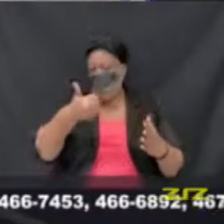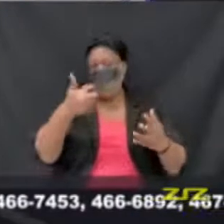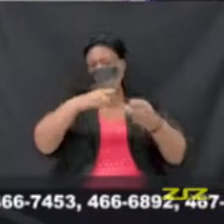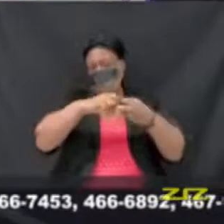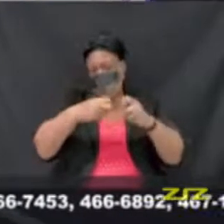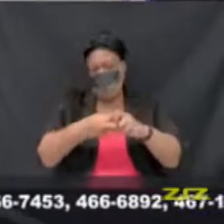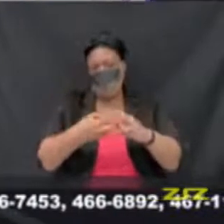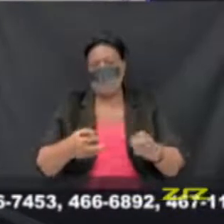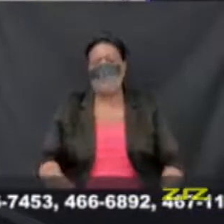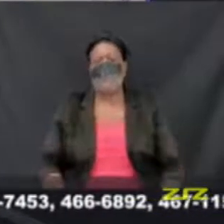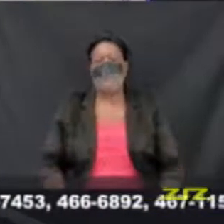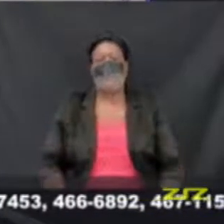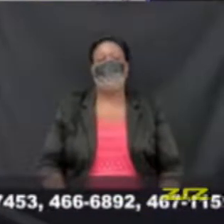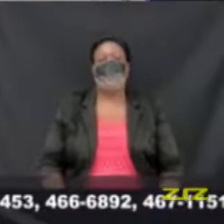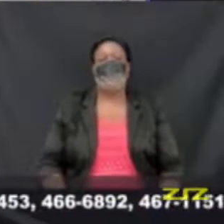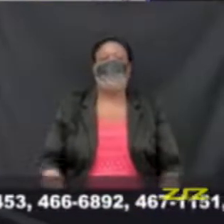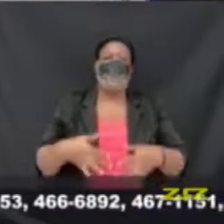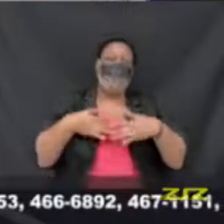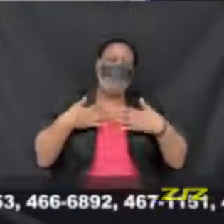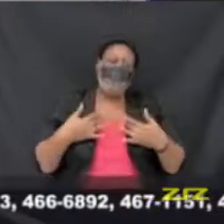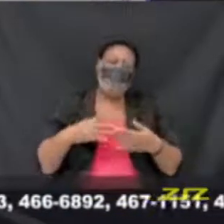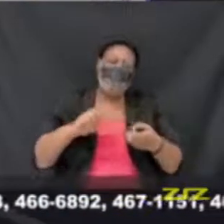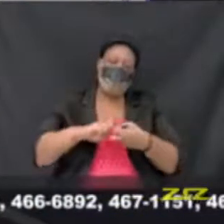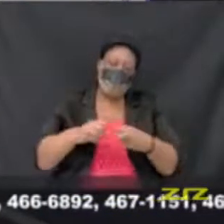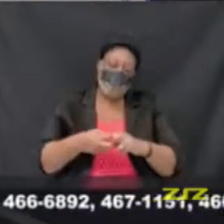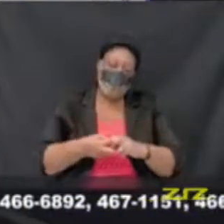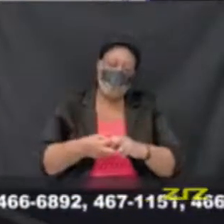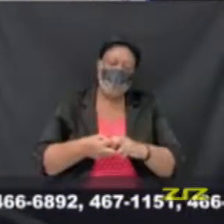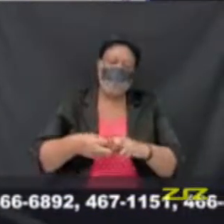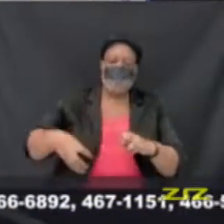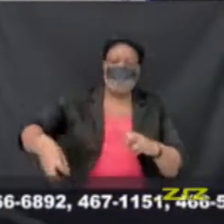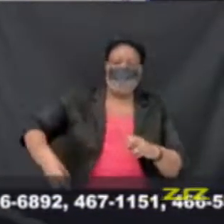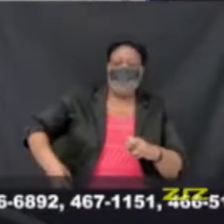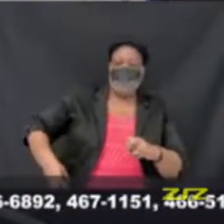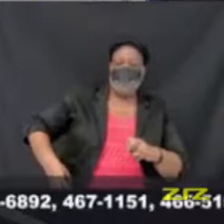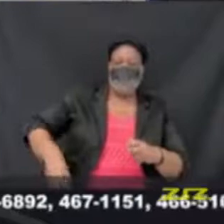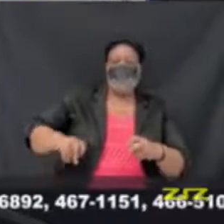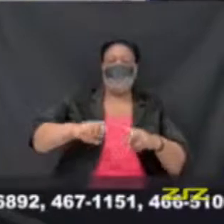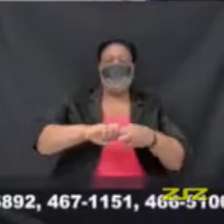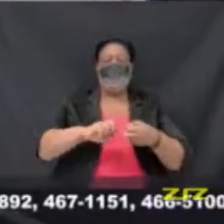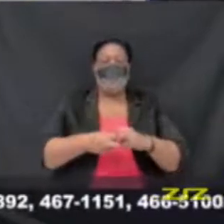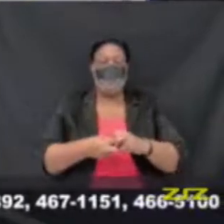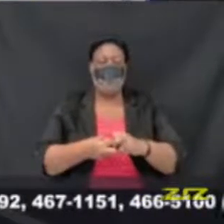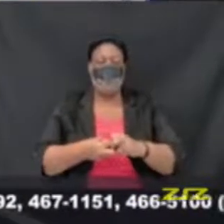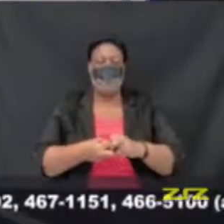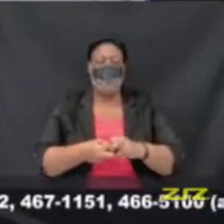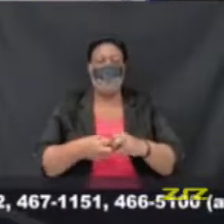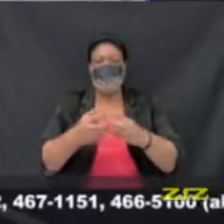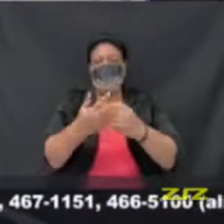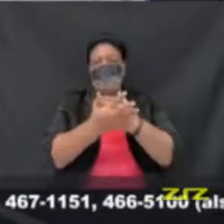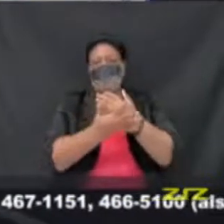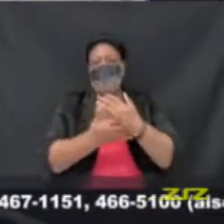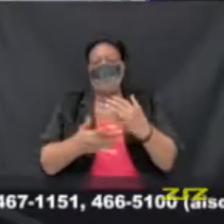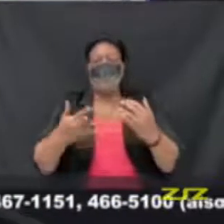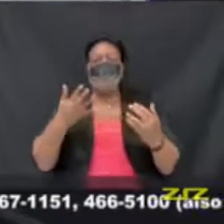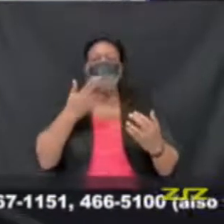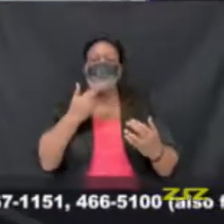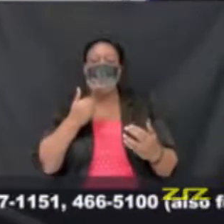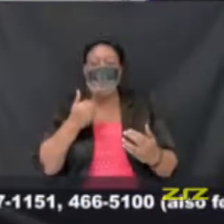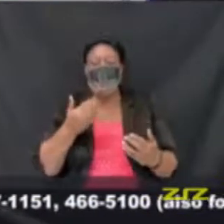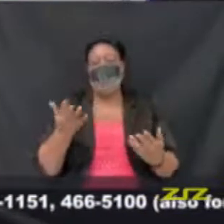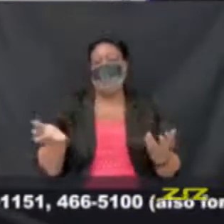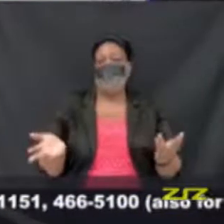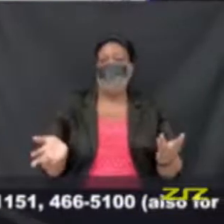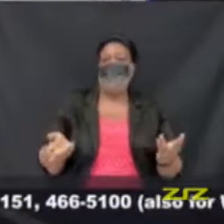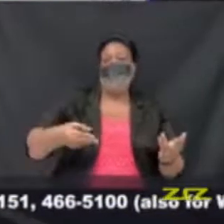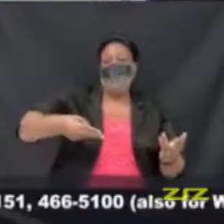have hypertension, if you have heart disease, if you have kidney disease, and you get COVID-19 and you start to huff and puff because you're